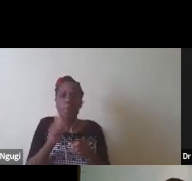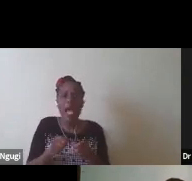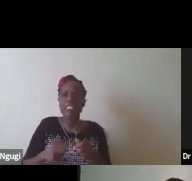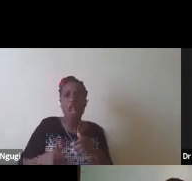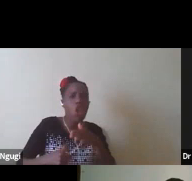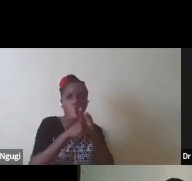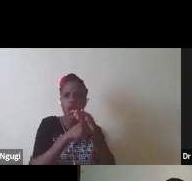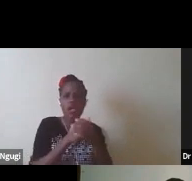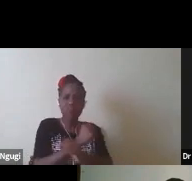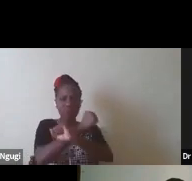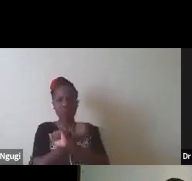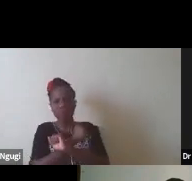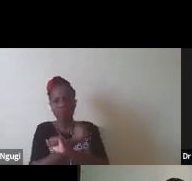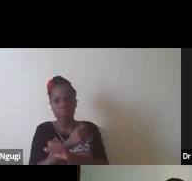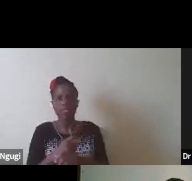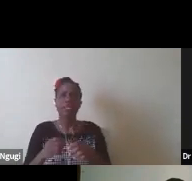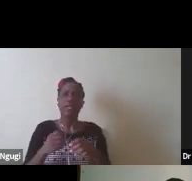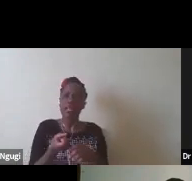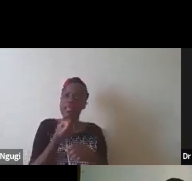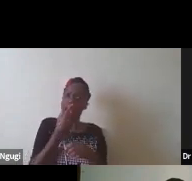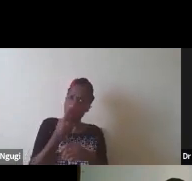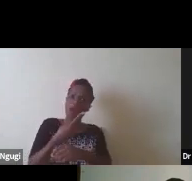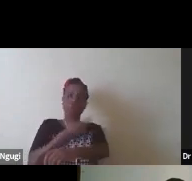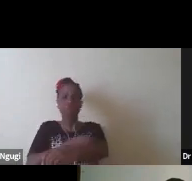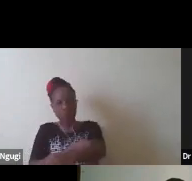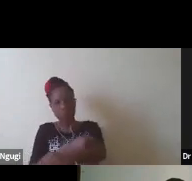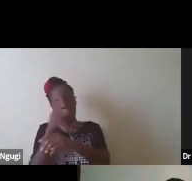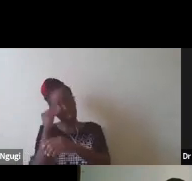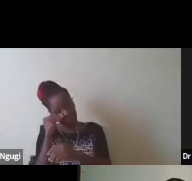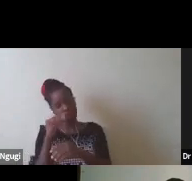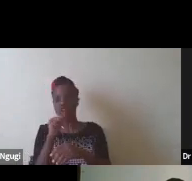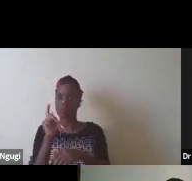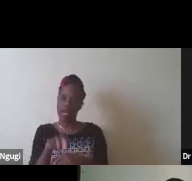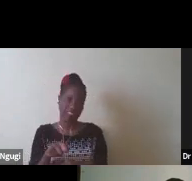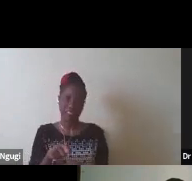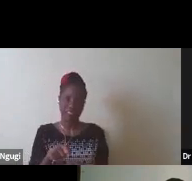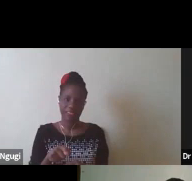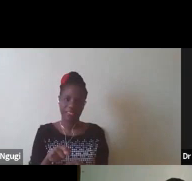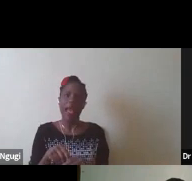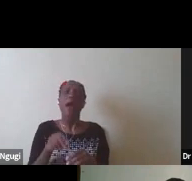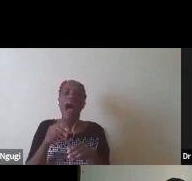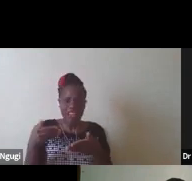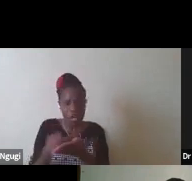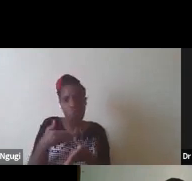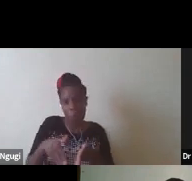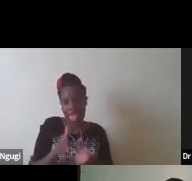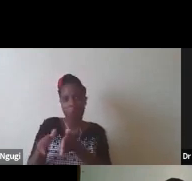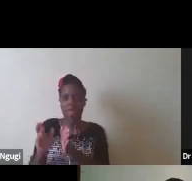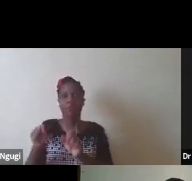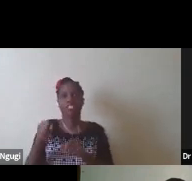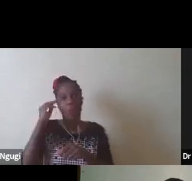and restraint or sedation and tranquilization as a first option of treatment. That's a paradigm shift. All